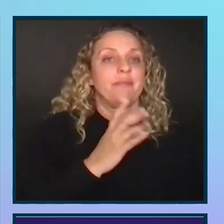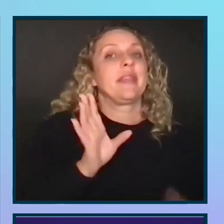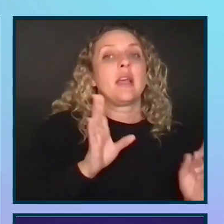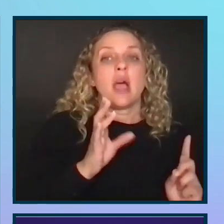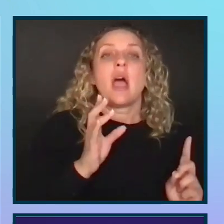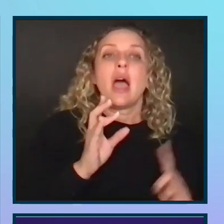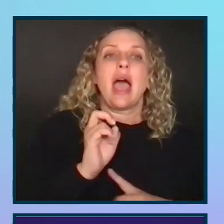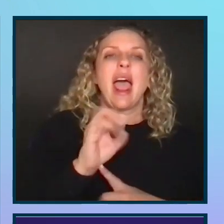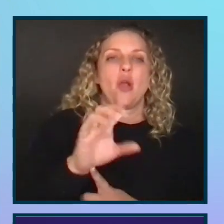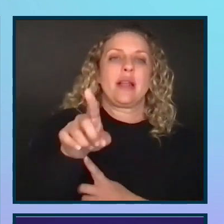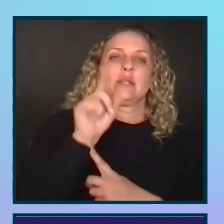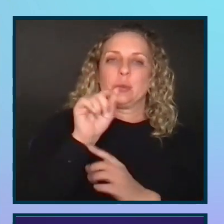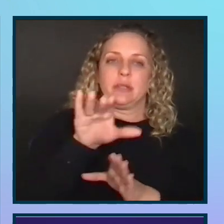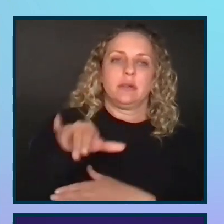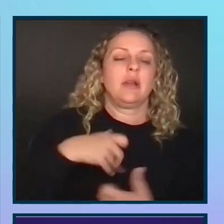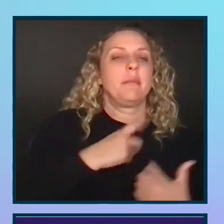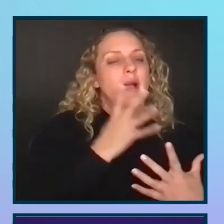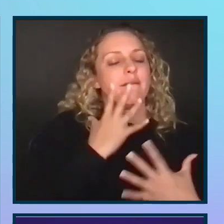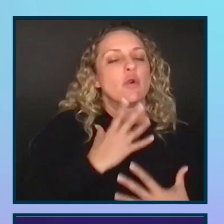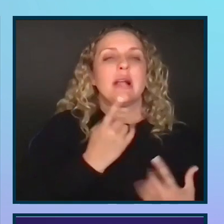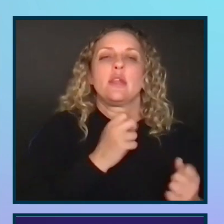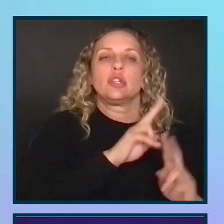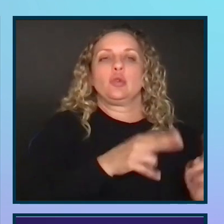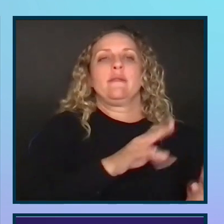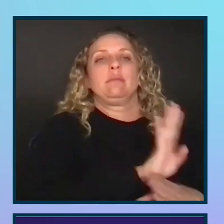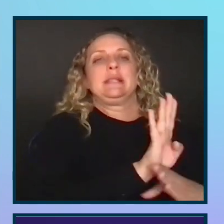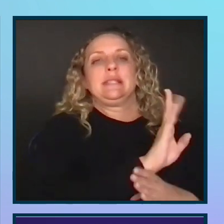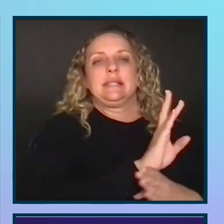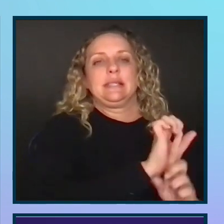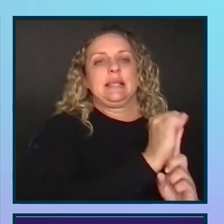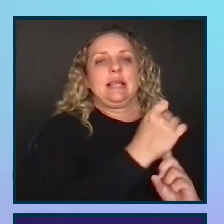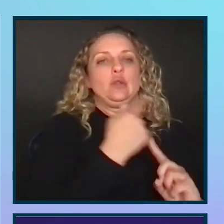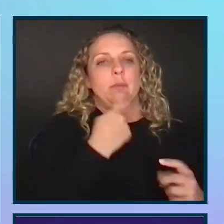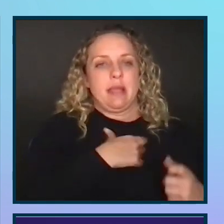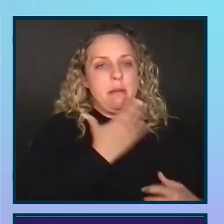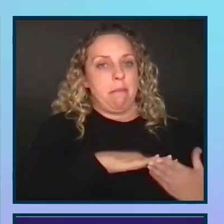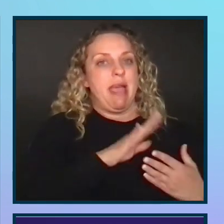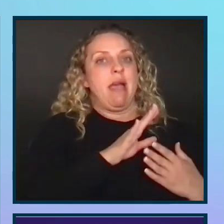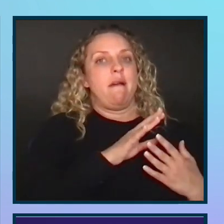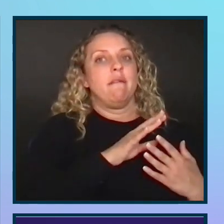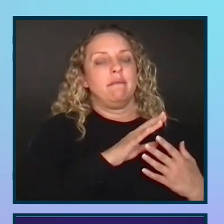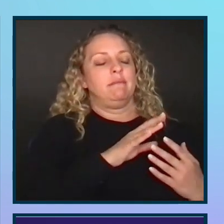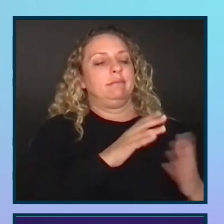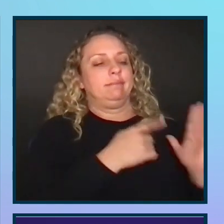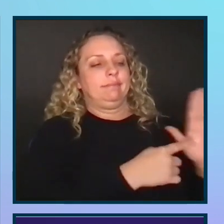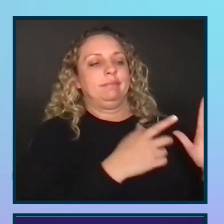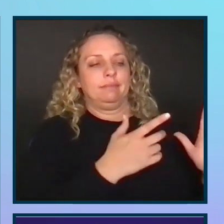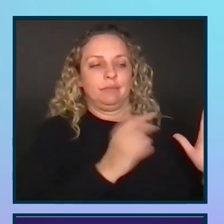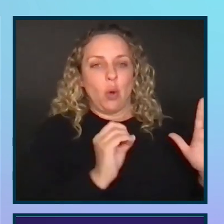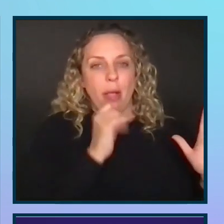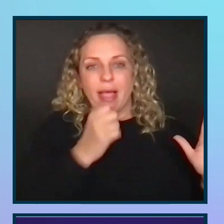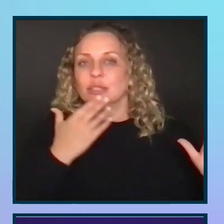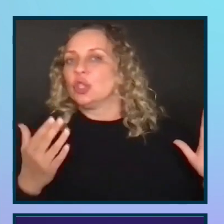Eric's tweet aside, unfortunately, there is a universal business case to make, about bad forms. Nobody likes good